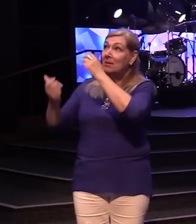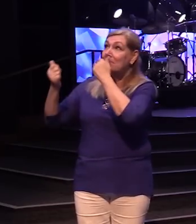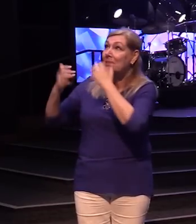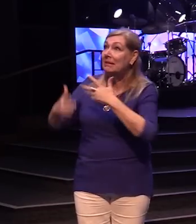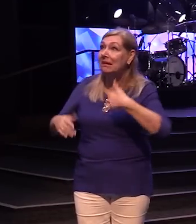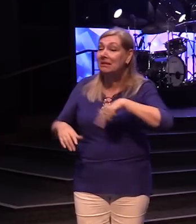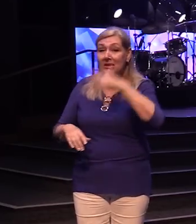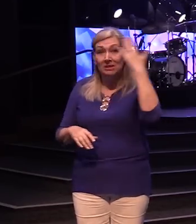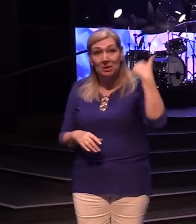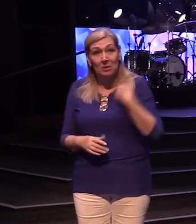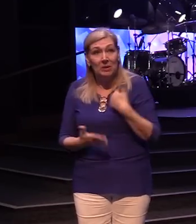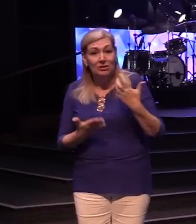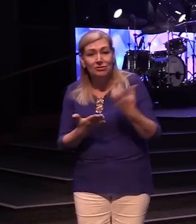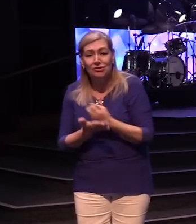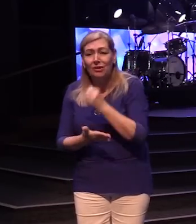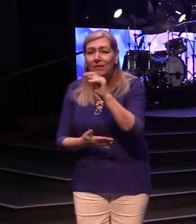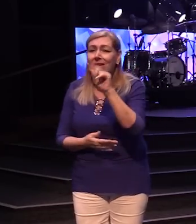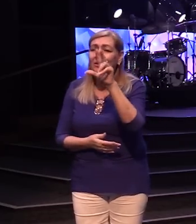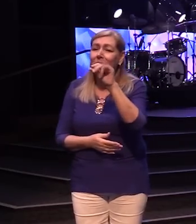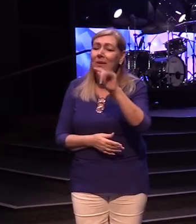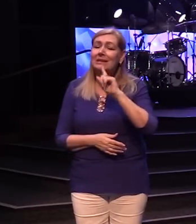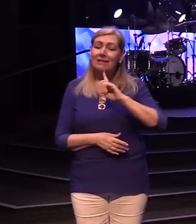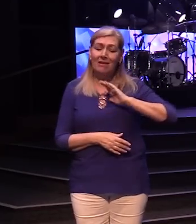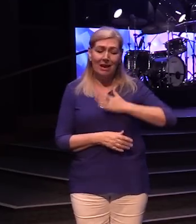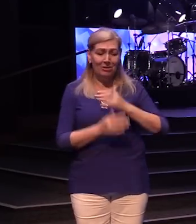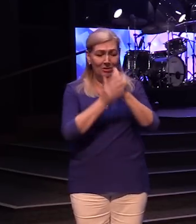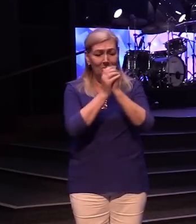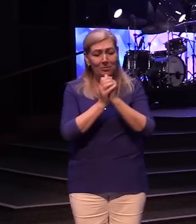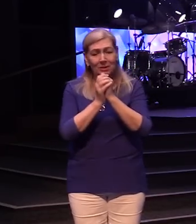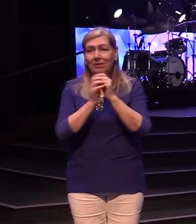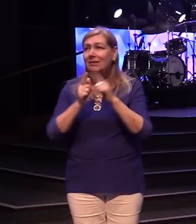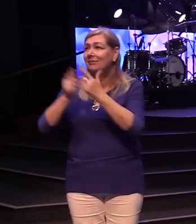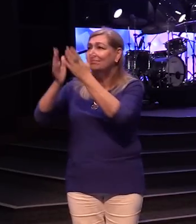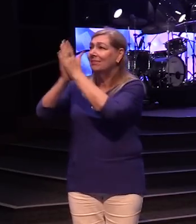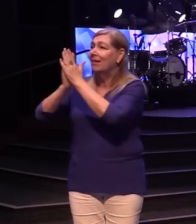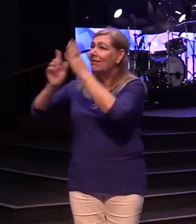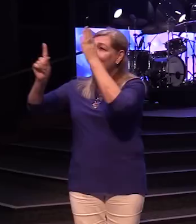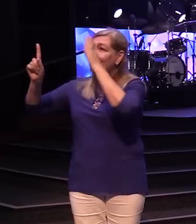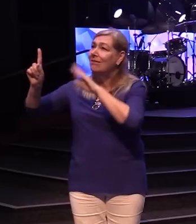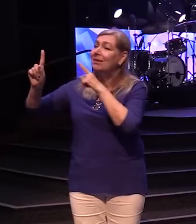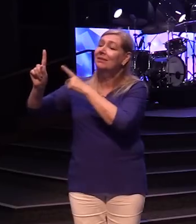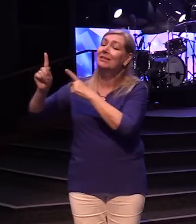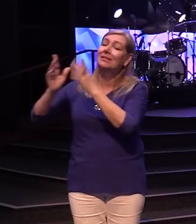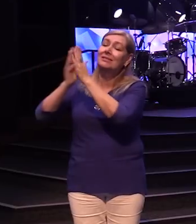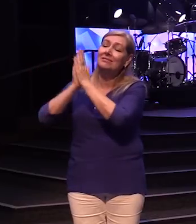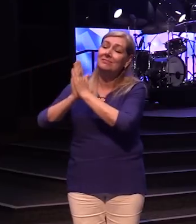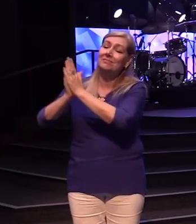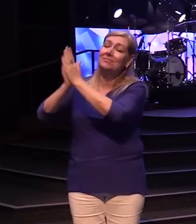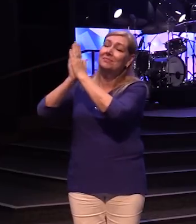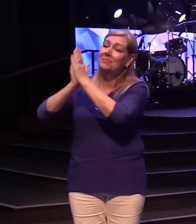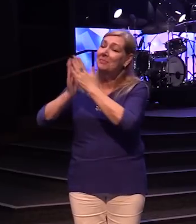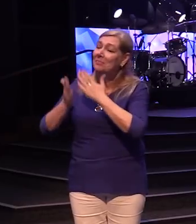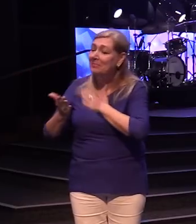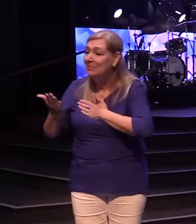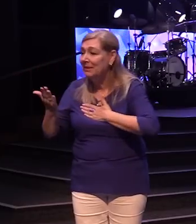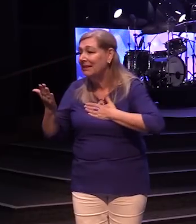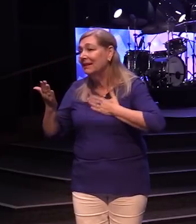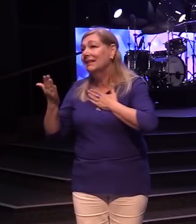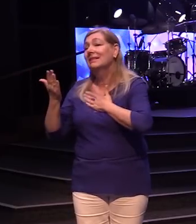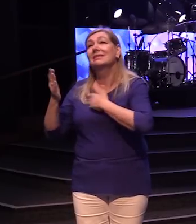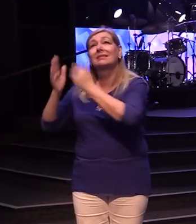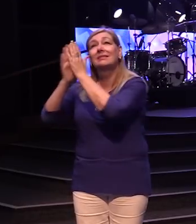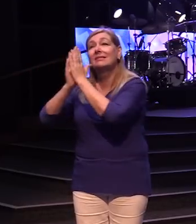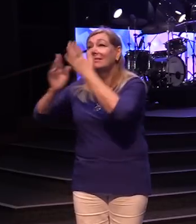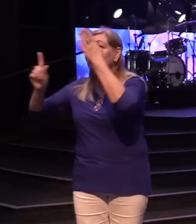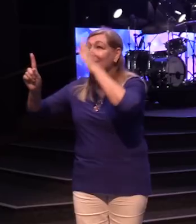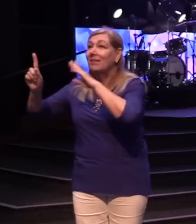because we deserve it. It's a prayer. It's a petition. God, please. God,